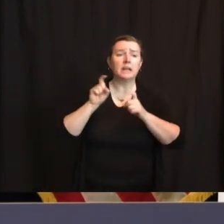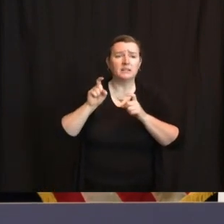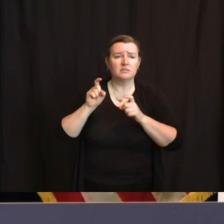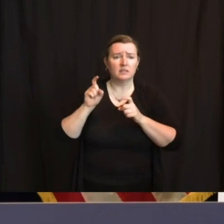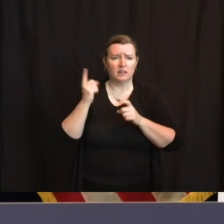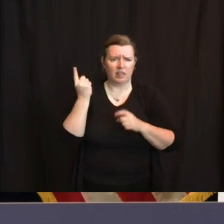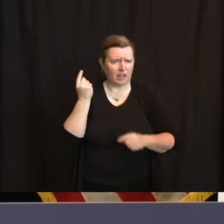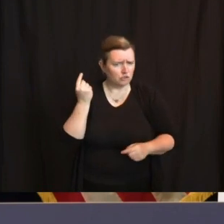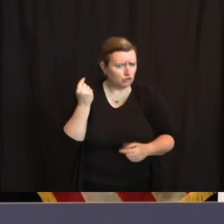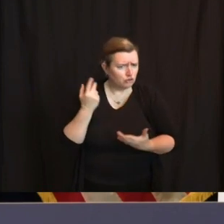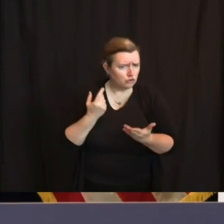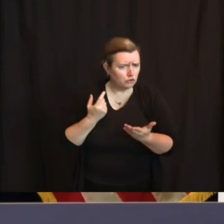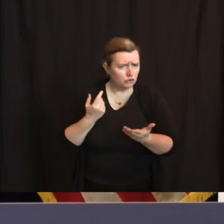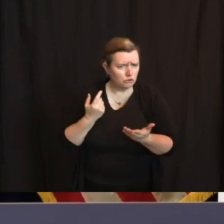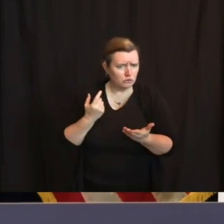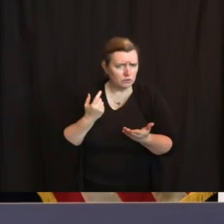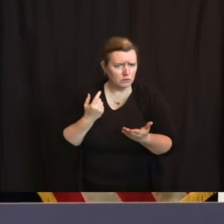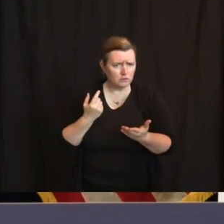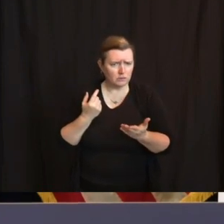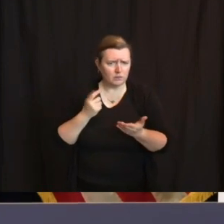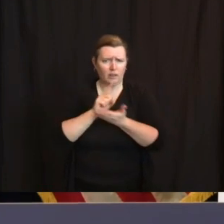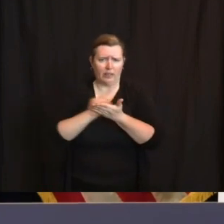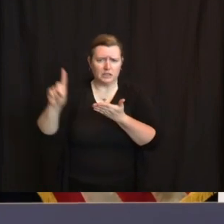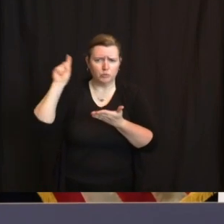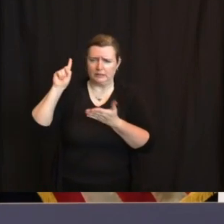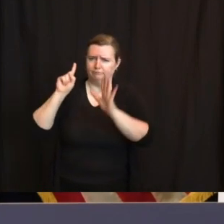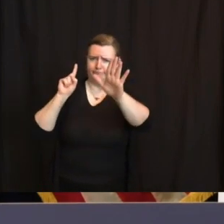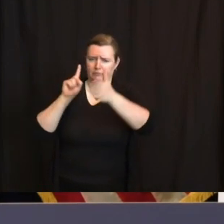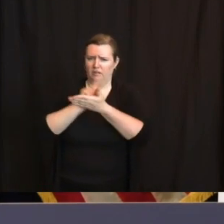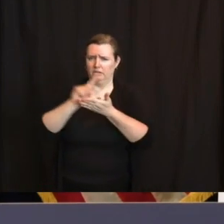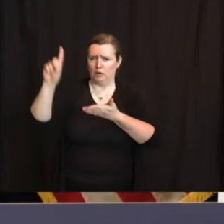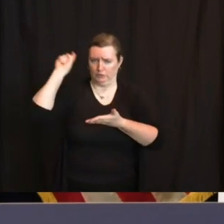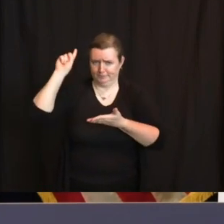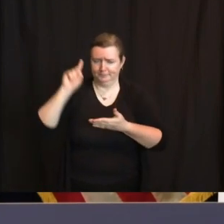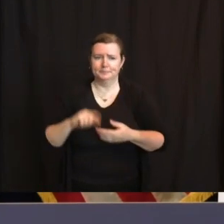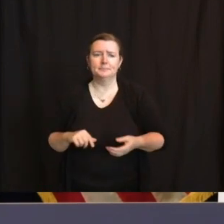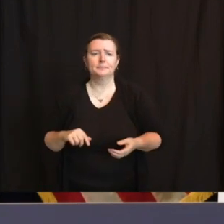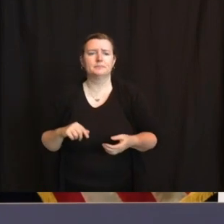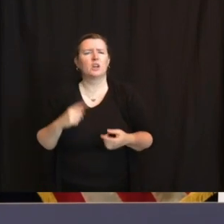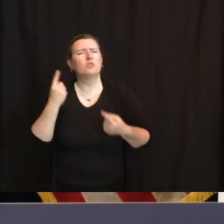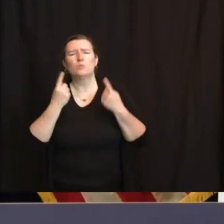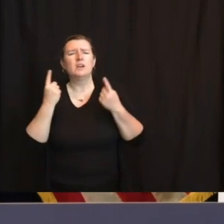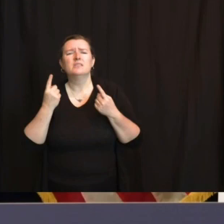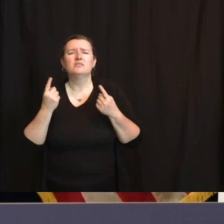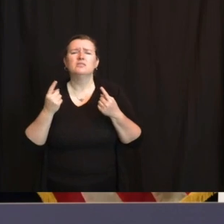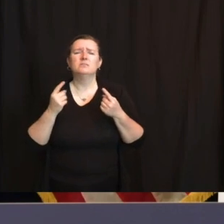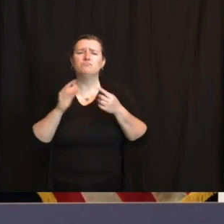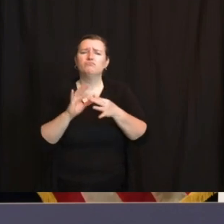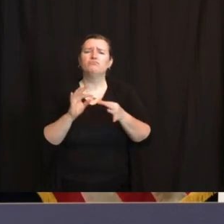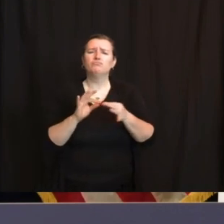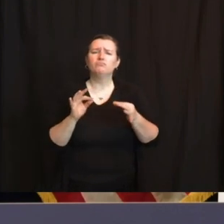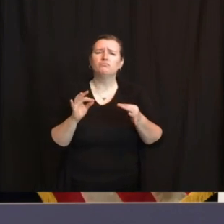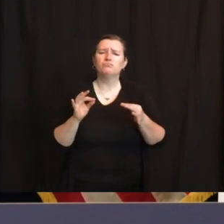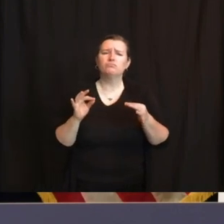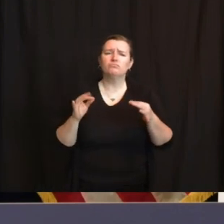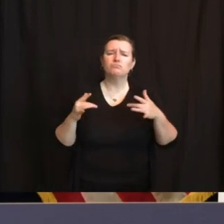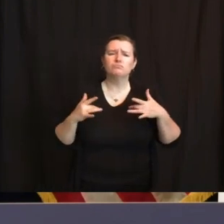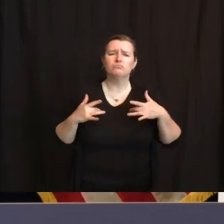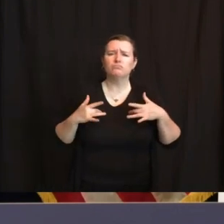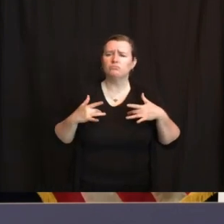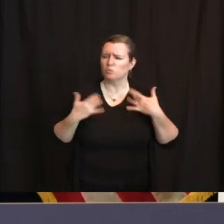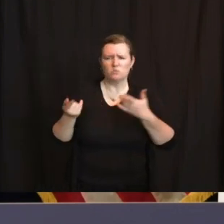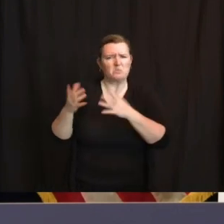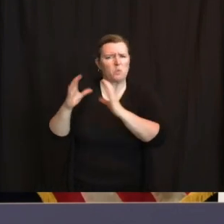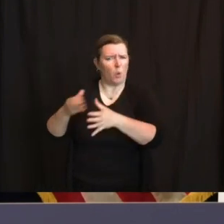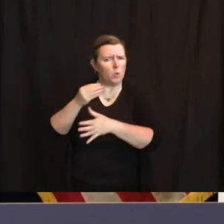this week, though they did get their regular benefit. Is there a problem with the $600 payments? So will people have to social distance and wear a mask